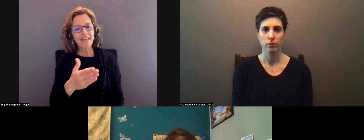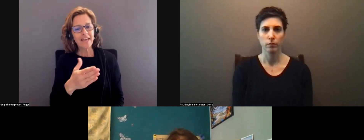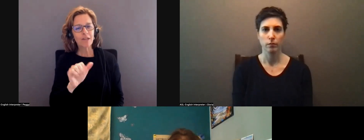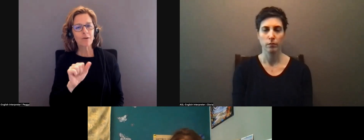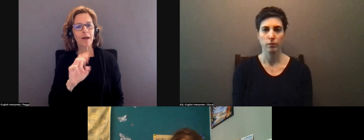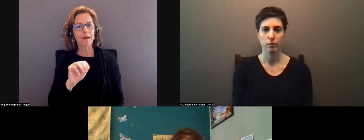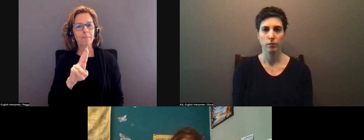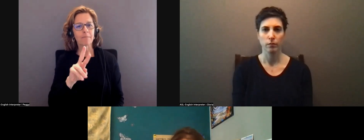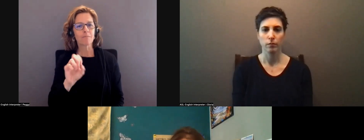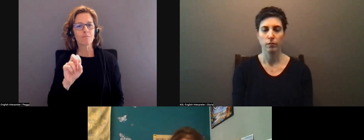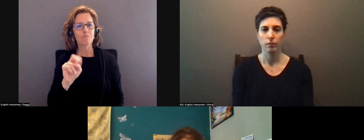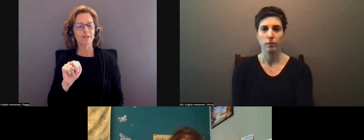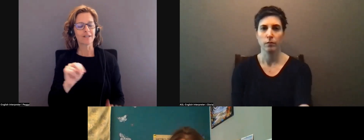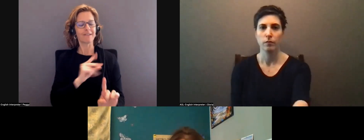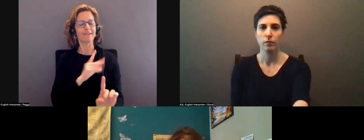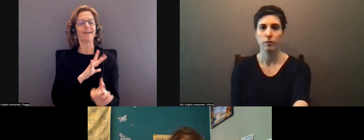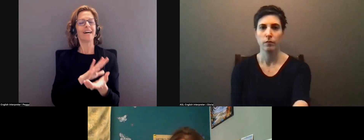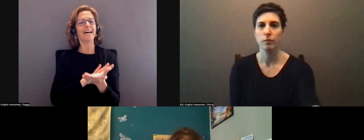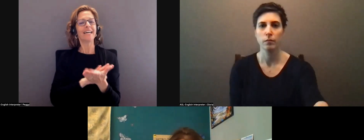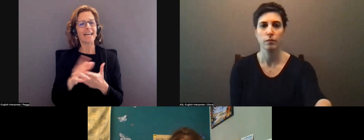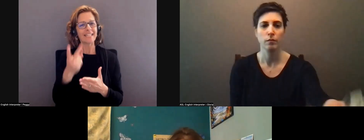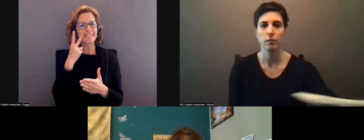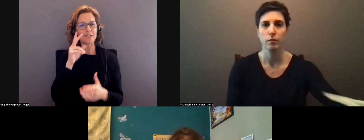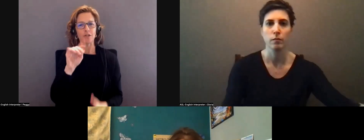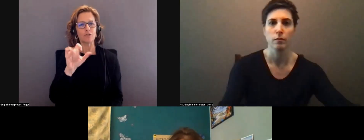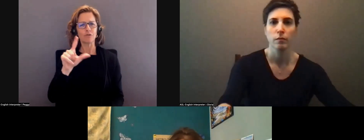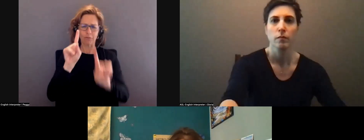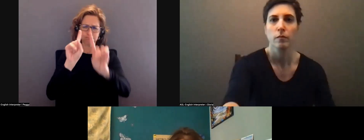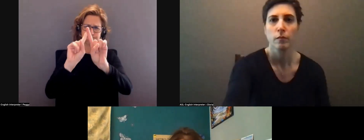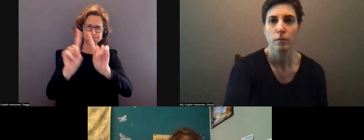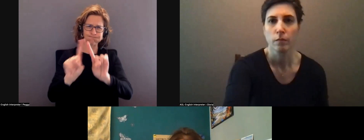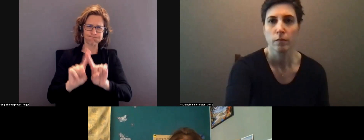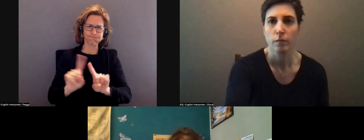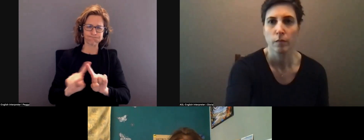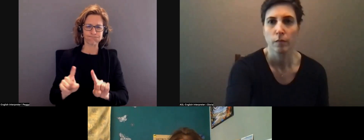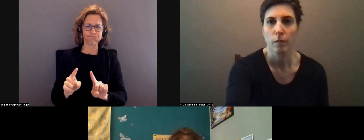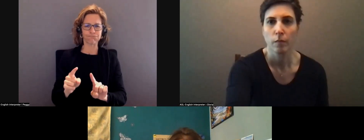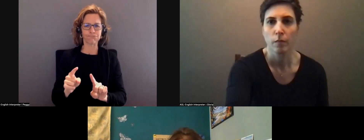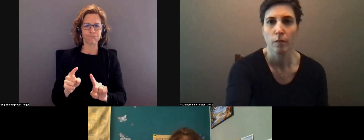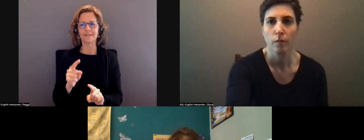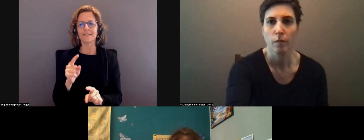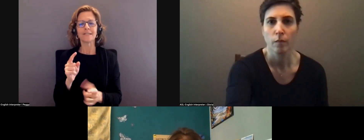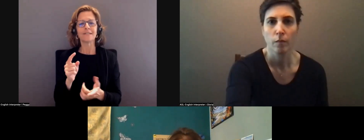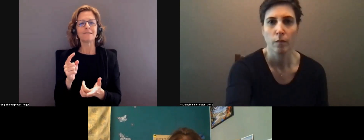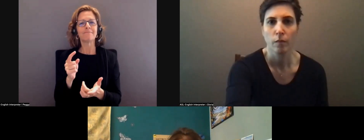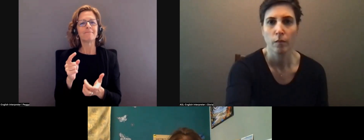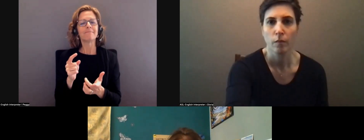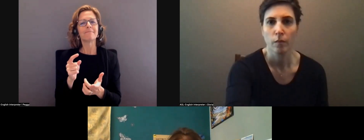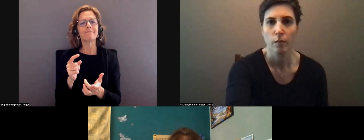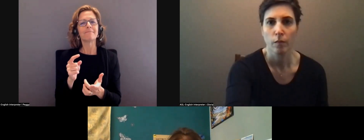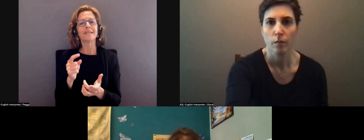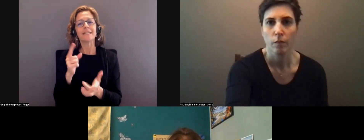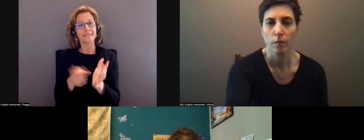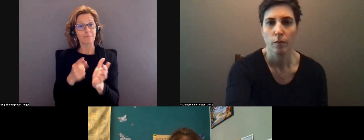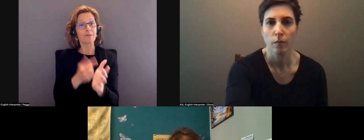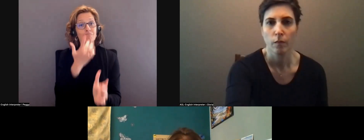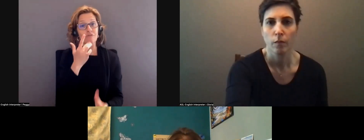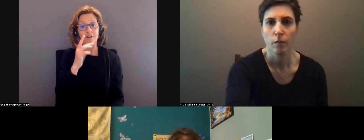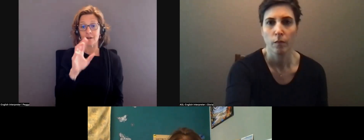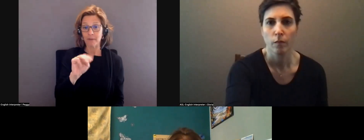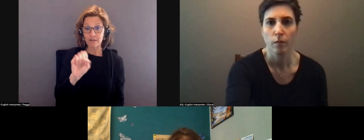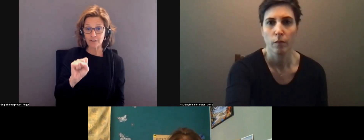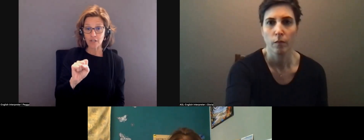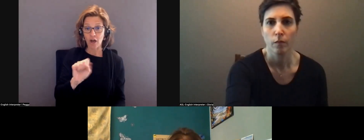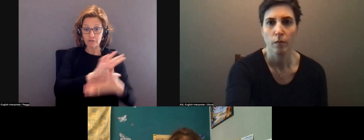the different tools that people use. So I know some programs are on the Microsoft suite and others on